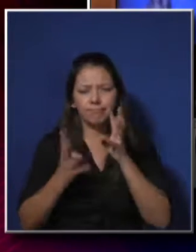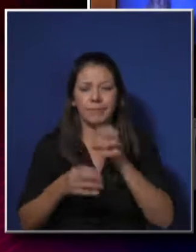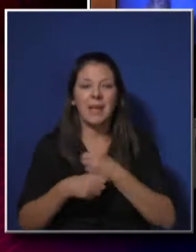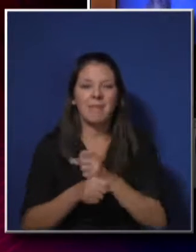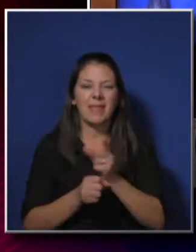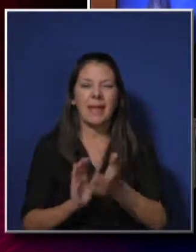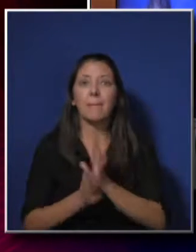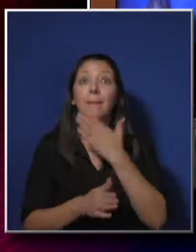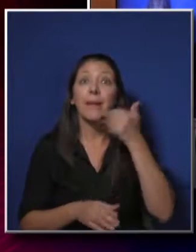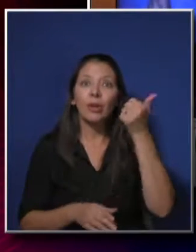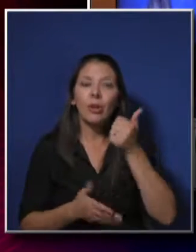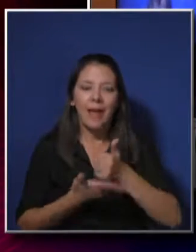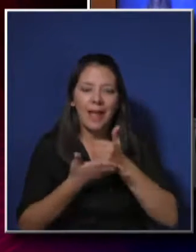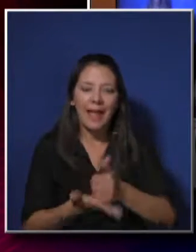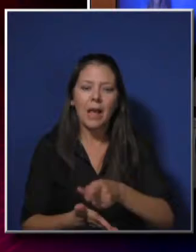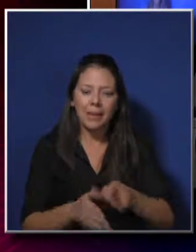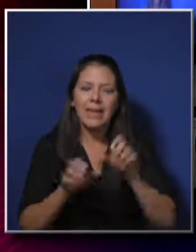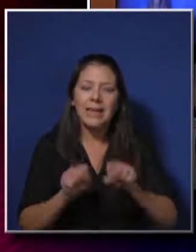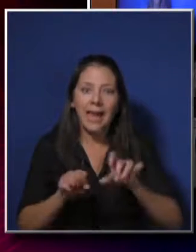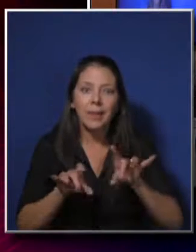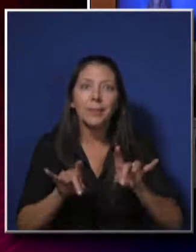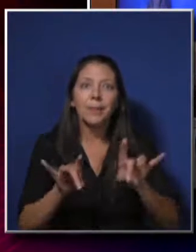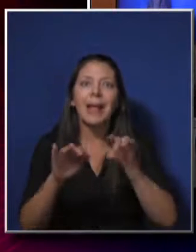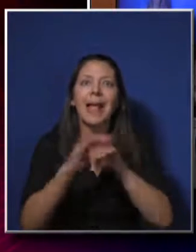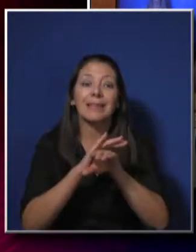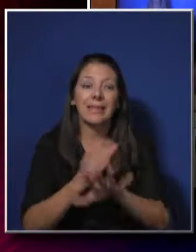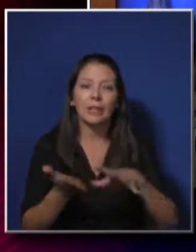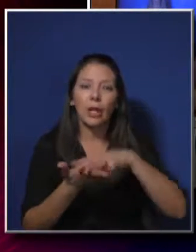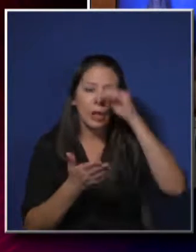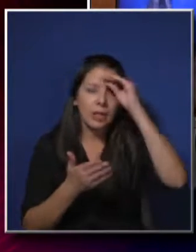their learning in spite of the teacher shortage.